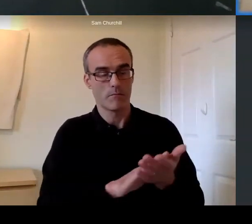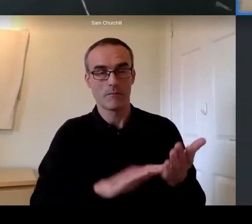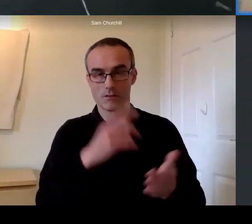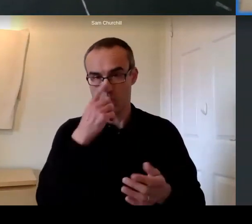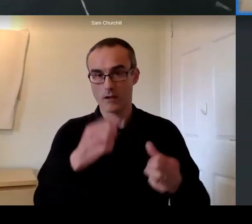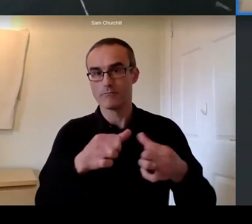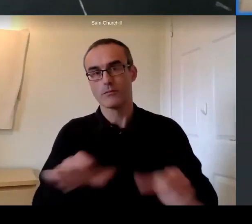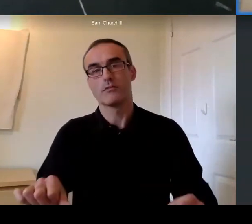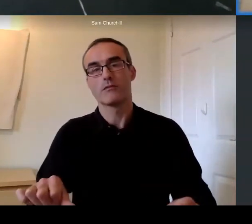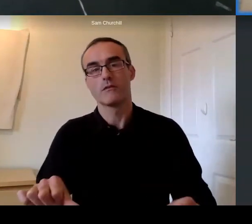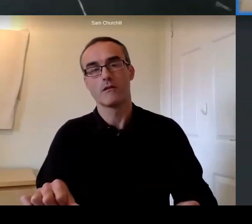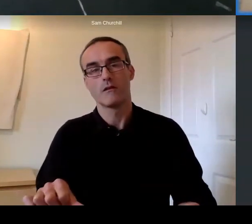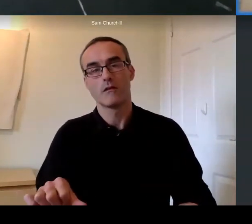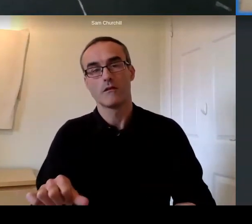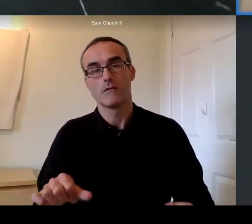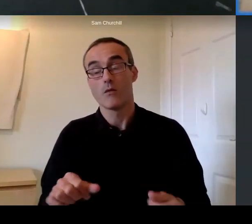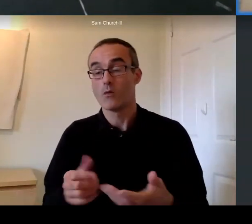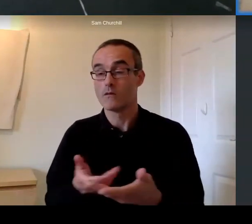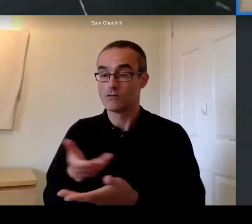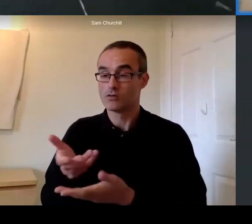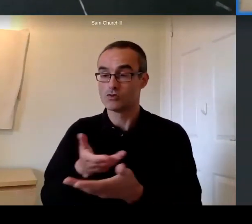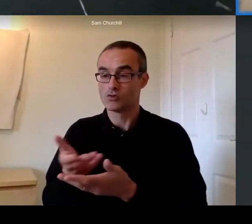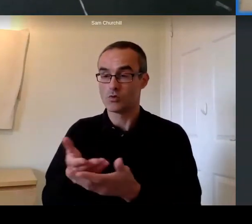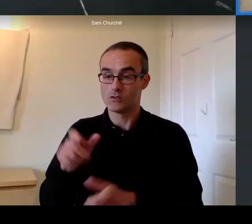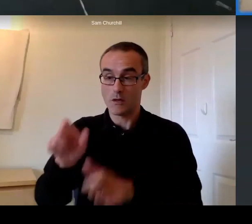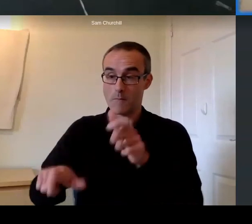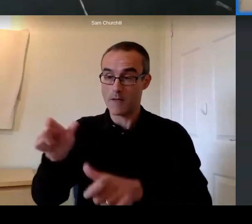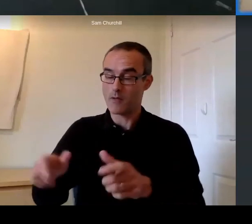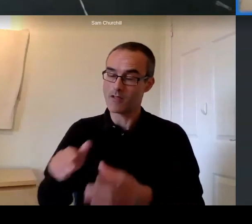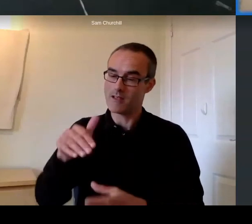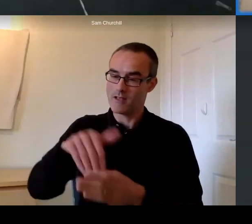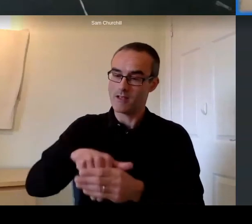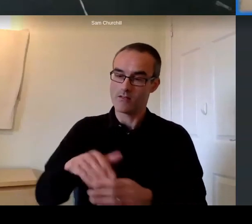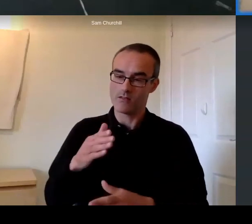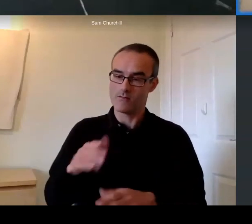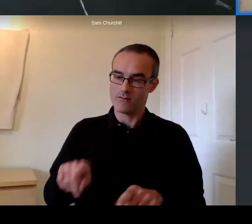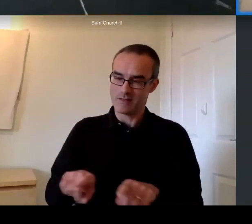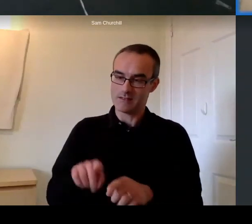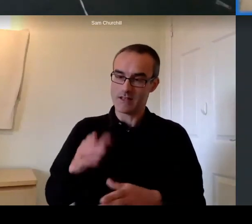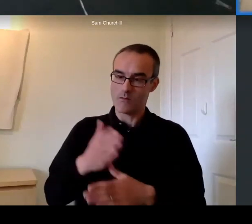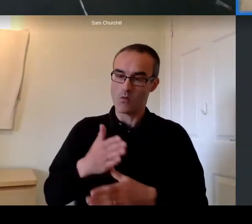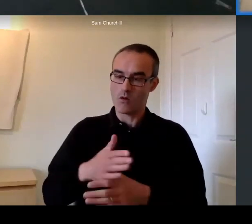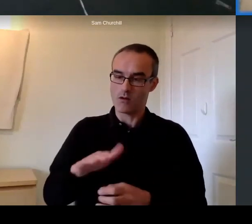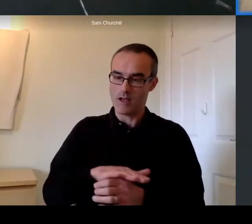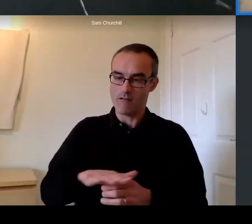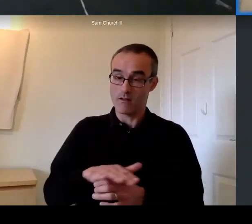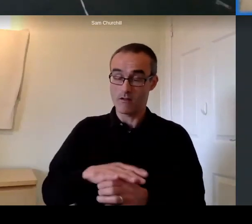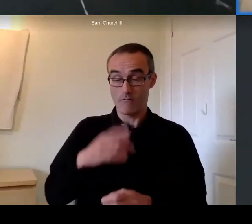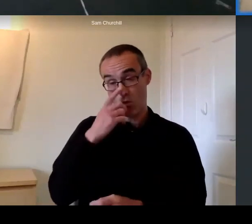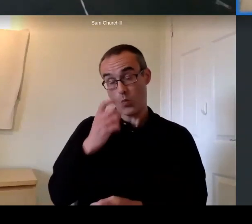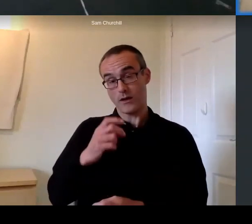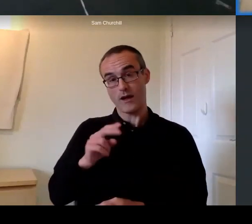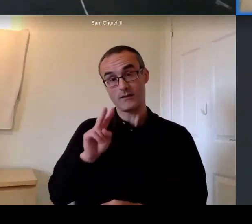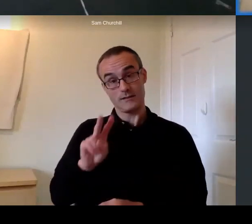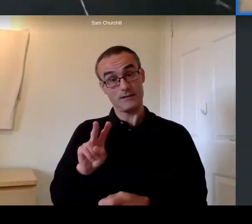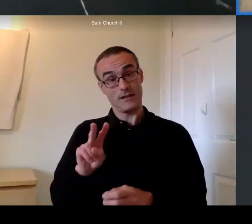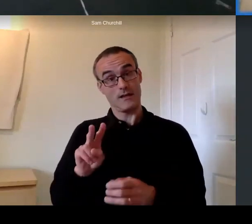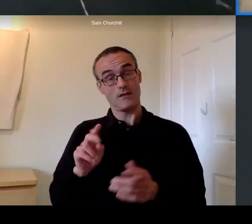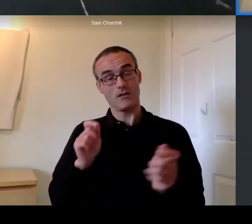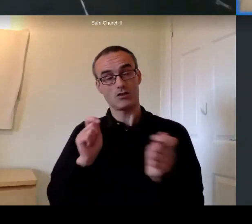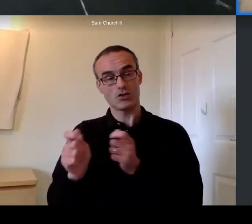people within the sector during this time, we can actually see that there's some tangible changes beginning to happen. But it's all about keeping that going and making